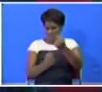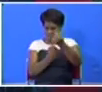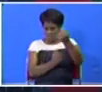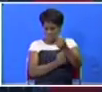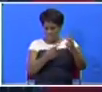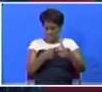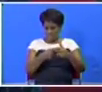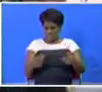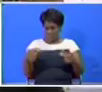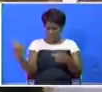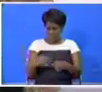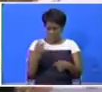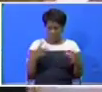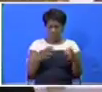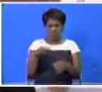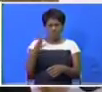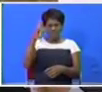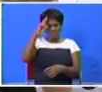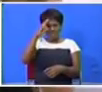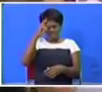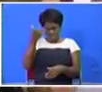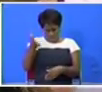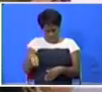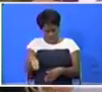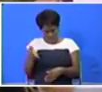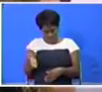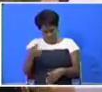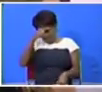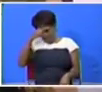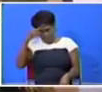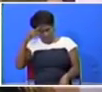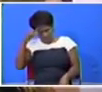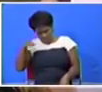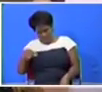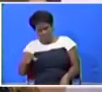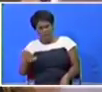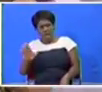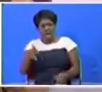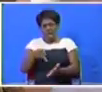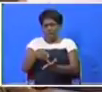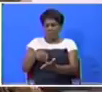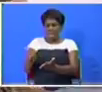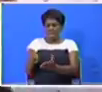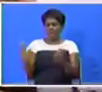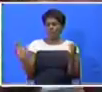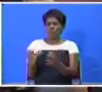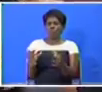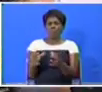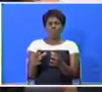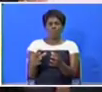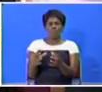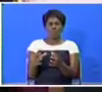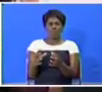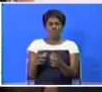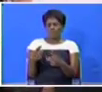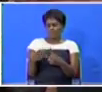began attacking his convoy. The reason we're here is because his Ken Magalusaka followed us and they